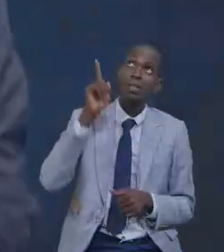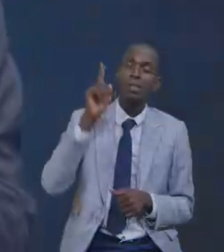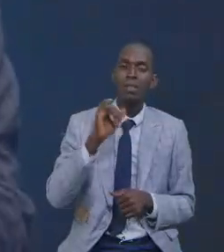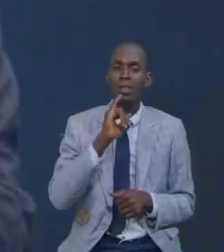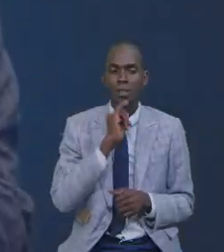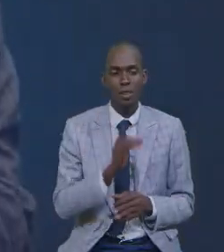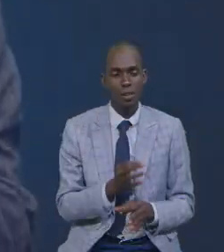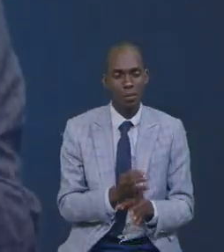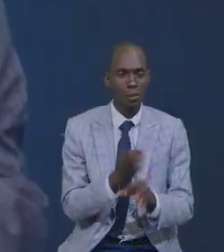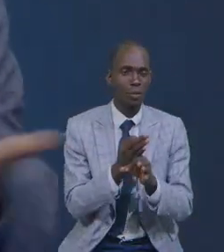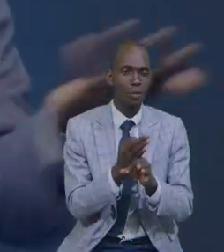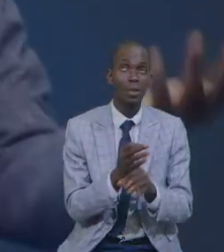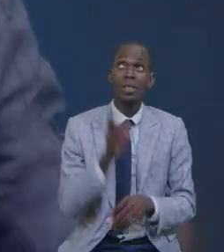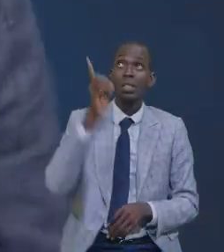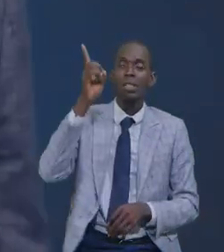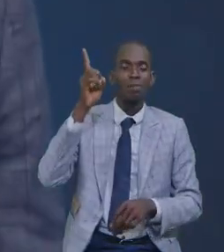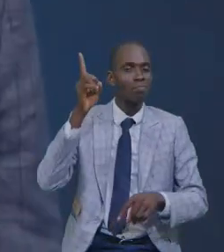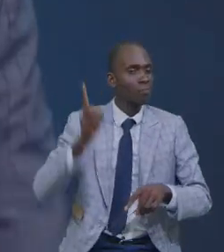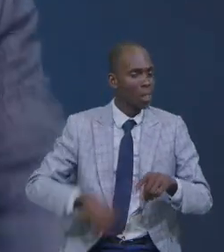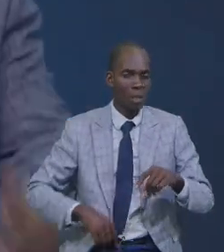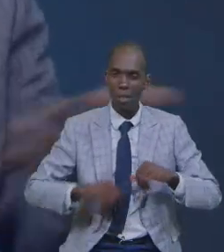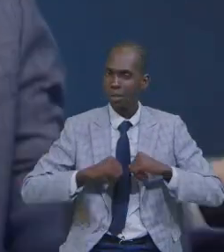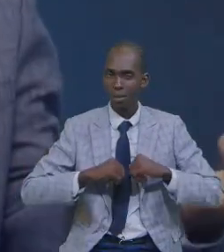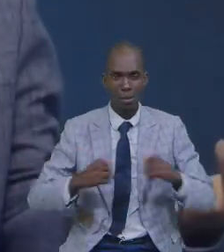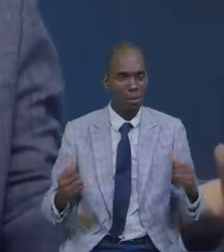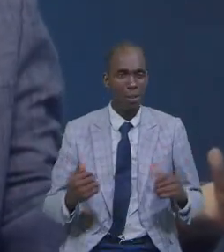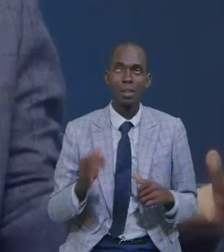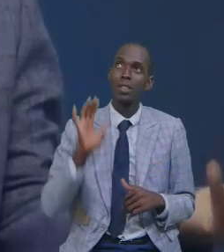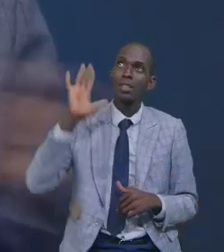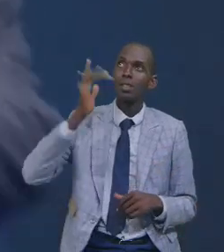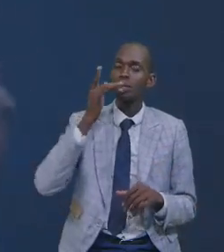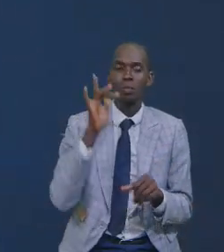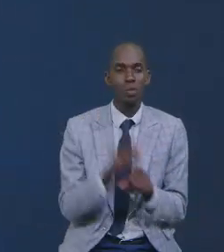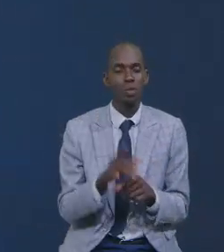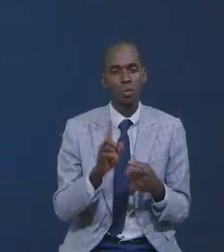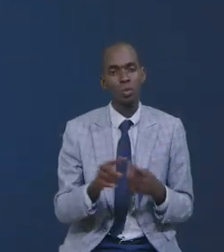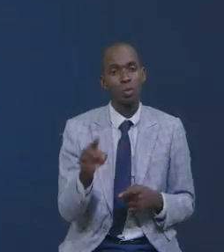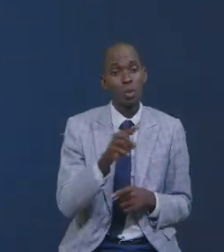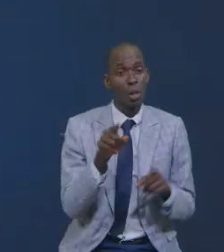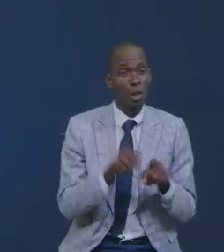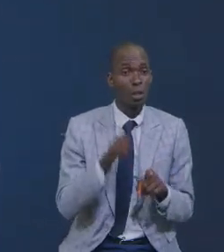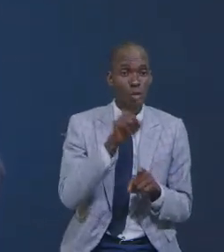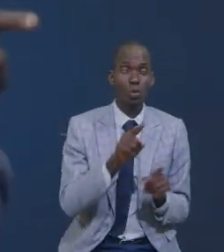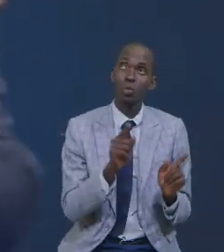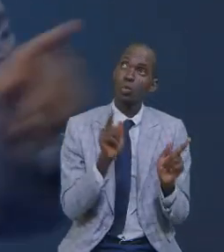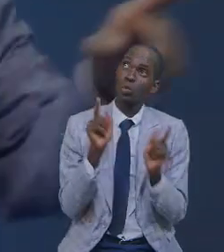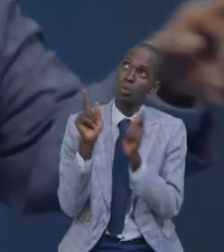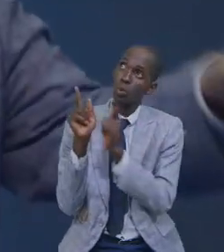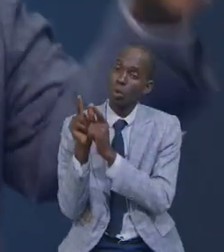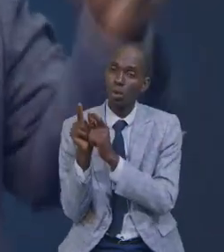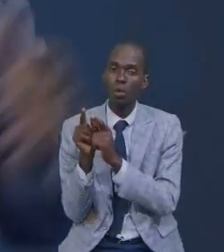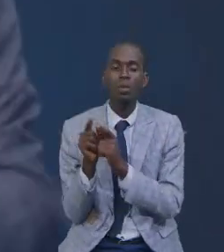He cannot deny the promise he has given. And as you come, that faithfulness, he will honor